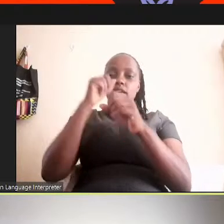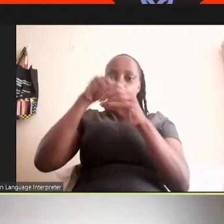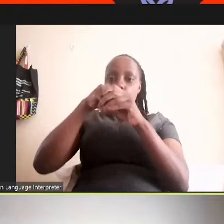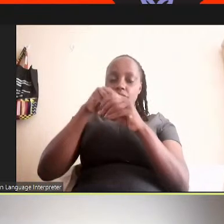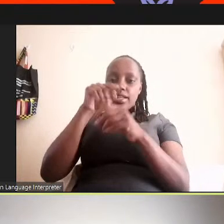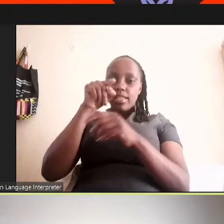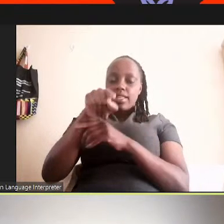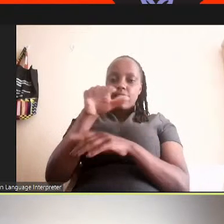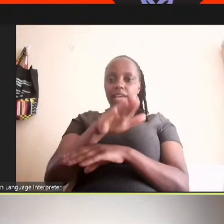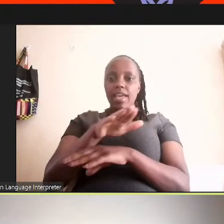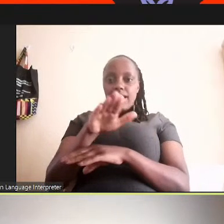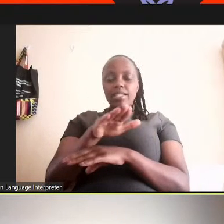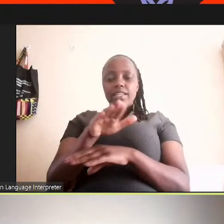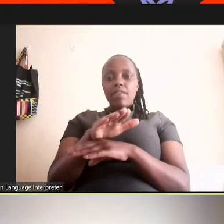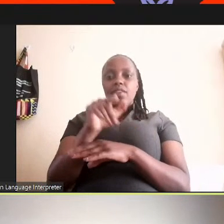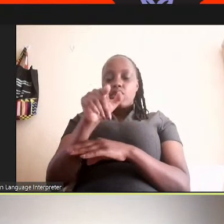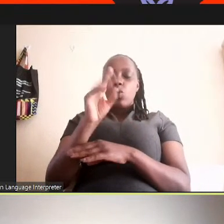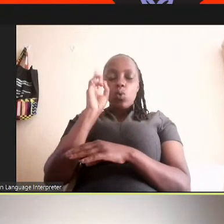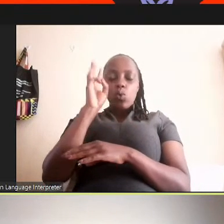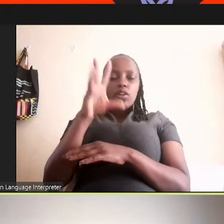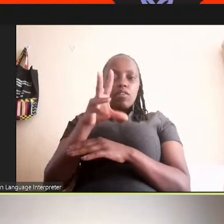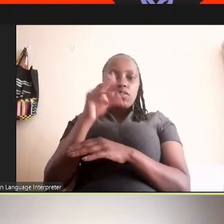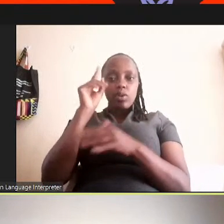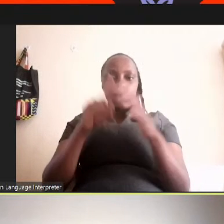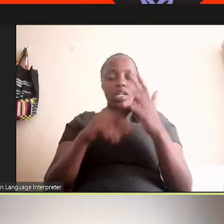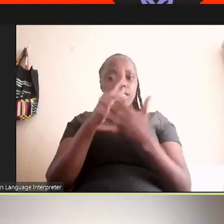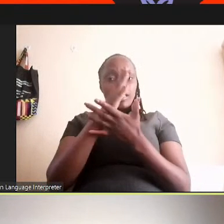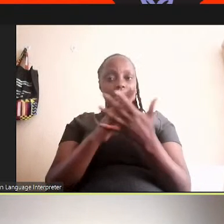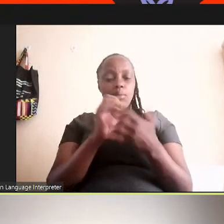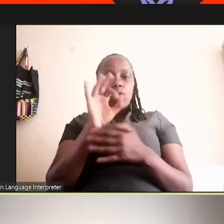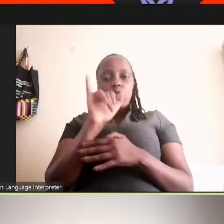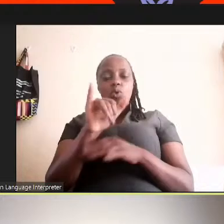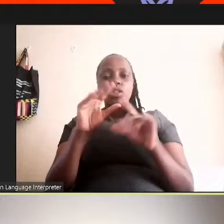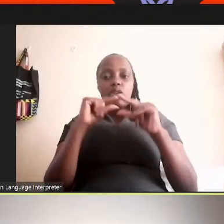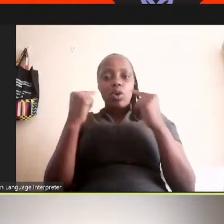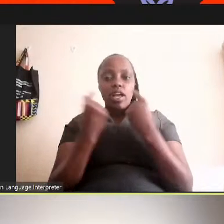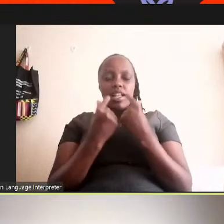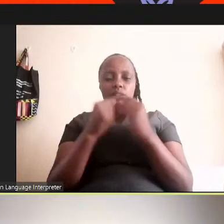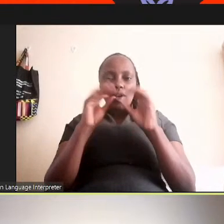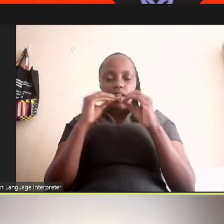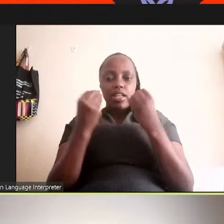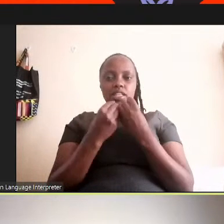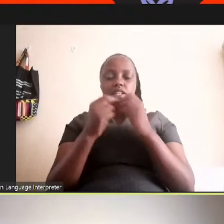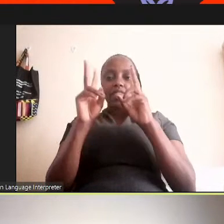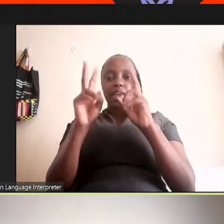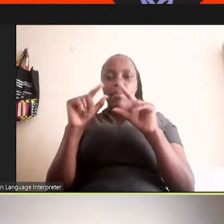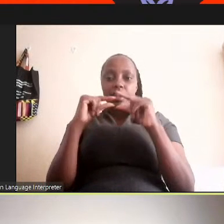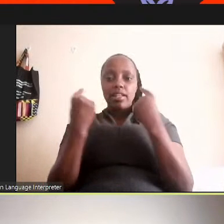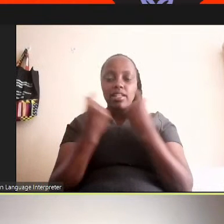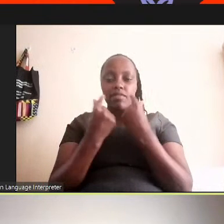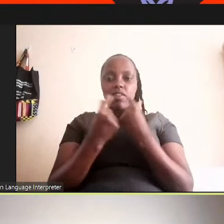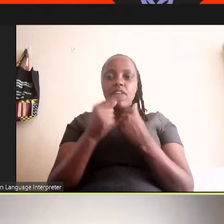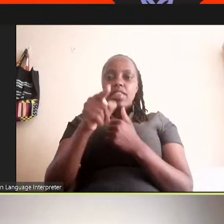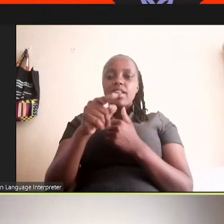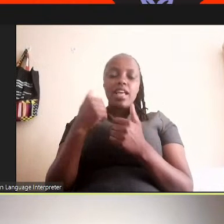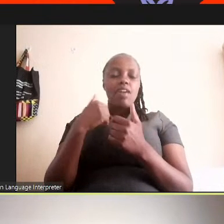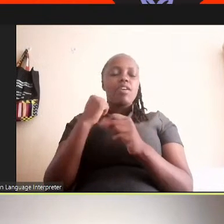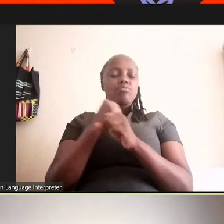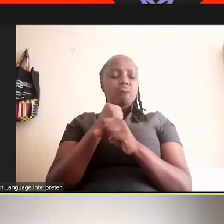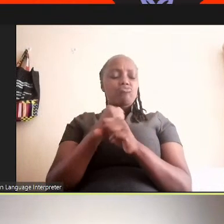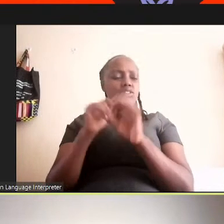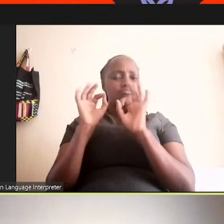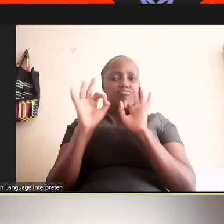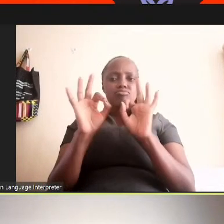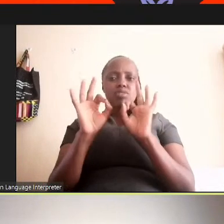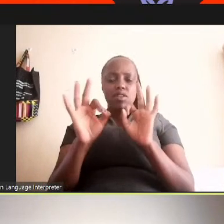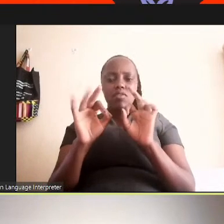area, you find that some of the organizations that are within a thematic group are really, really doing well in terms of